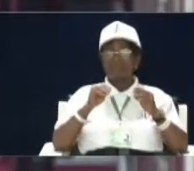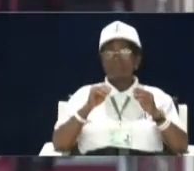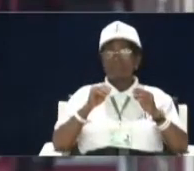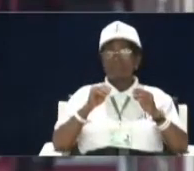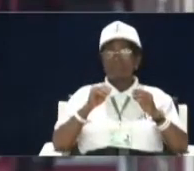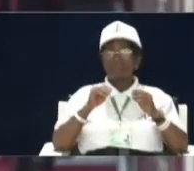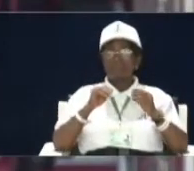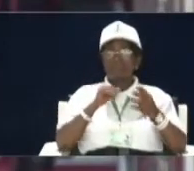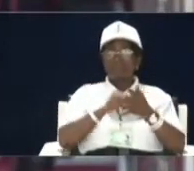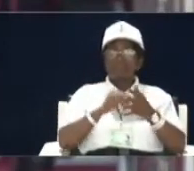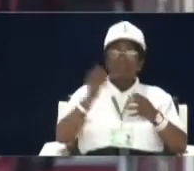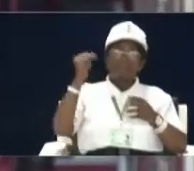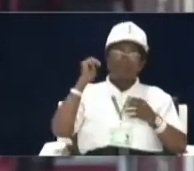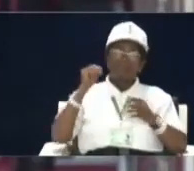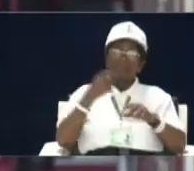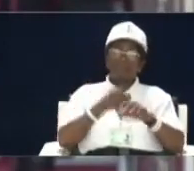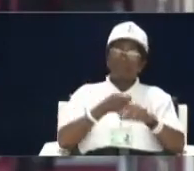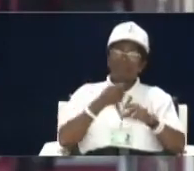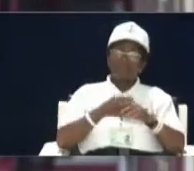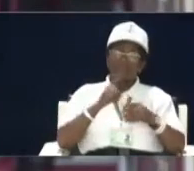it was difficult to believe.